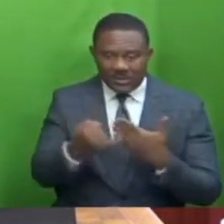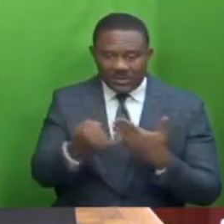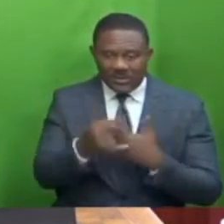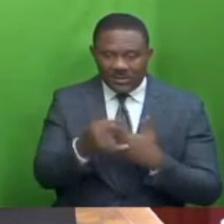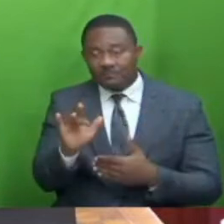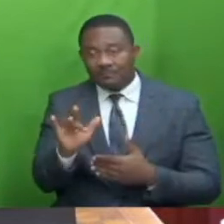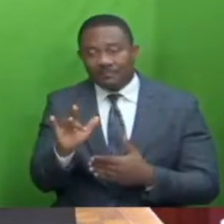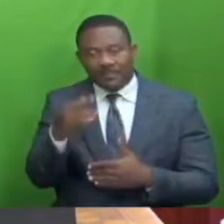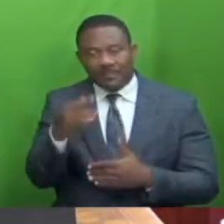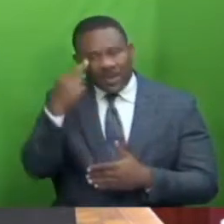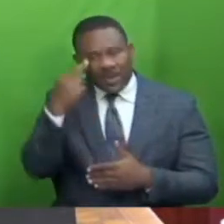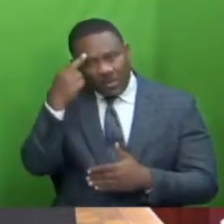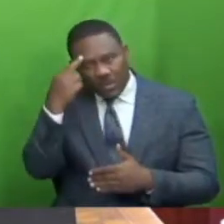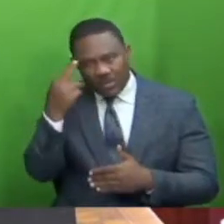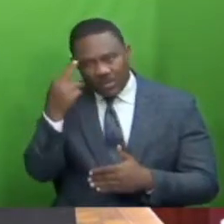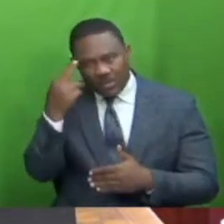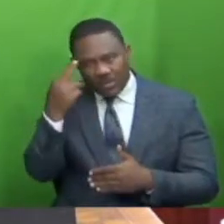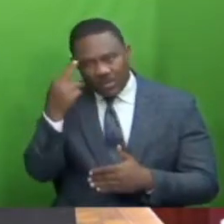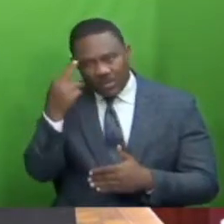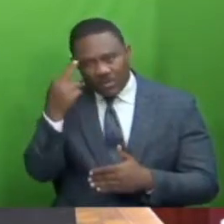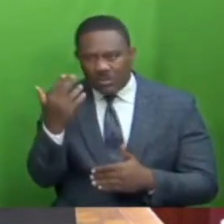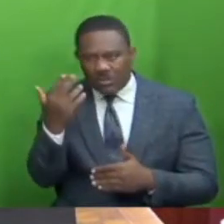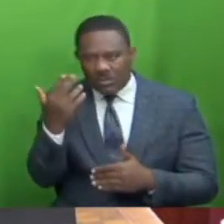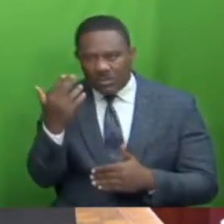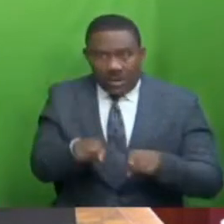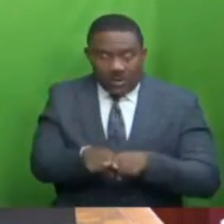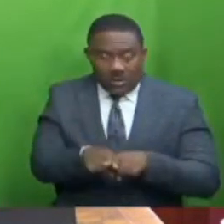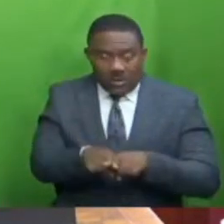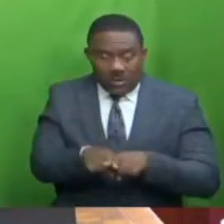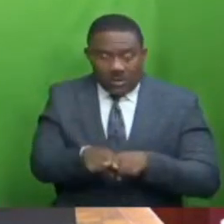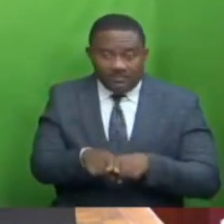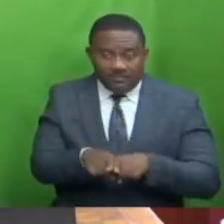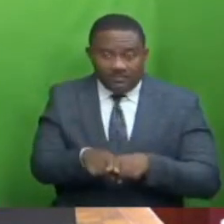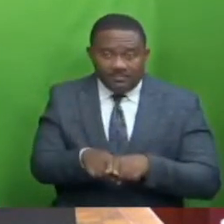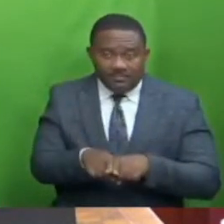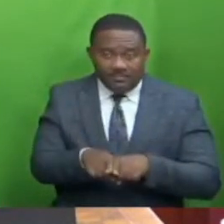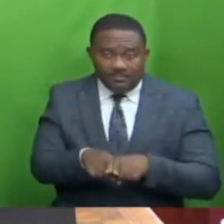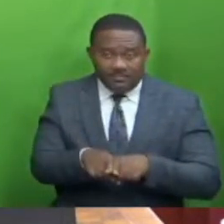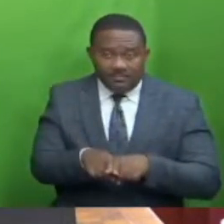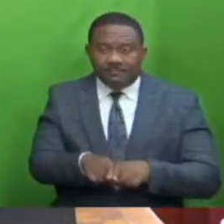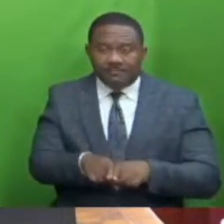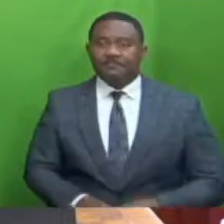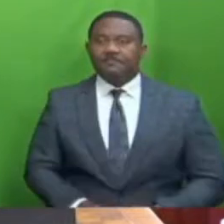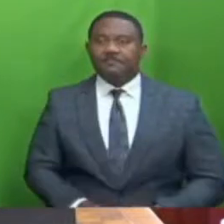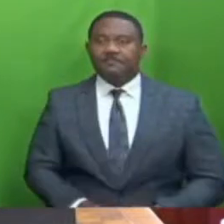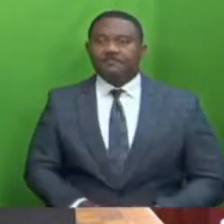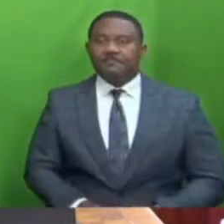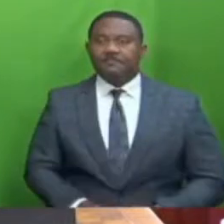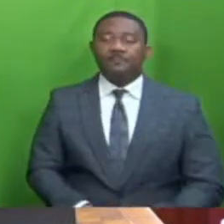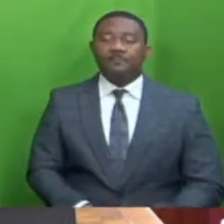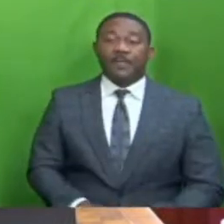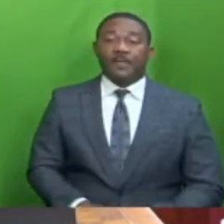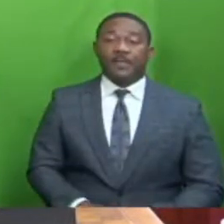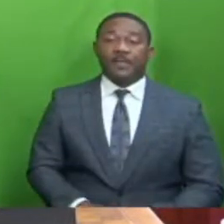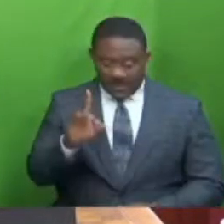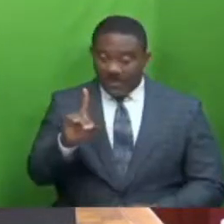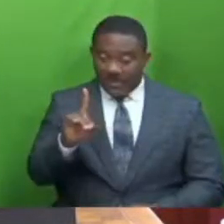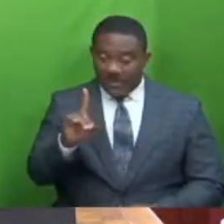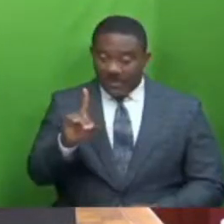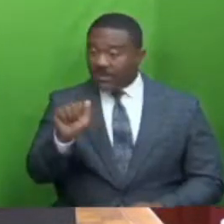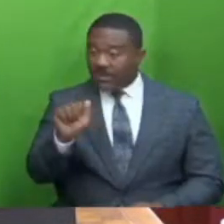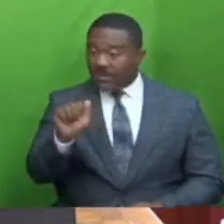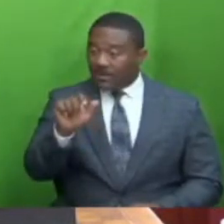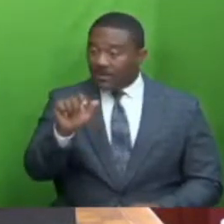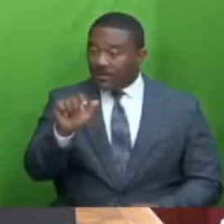and the reason why there's a consensus that we are indeed turning the corner. Available data indicates that